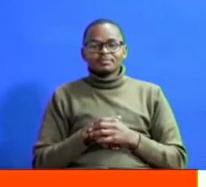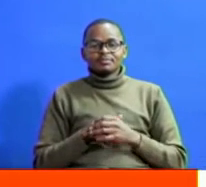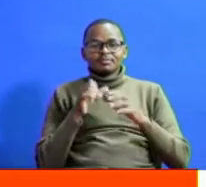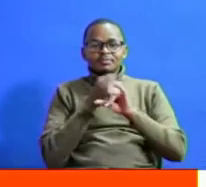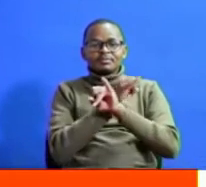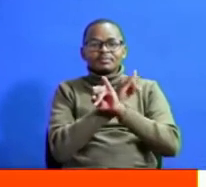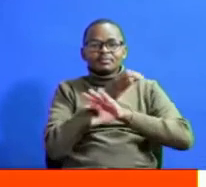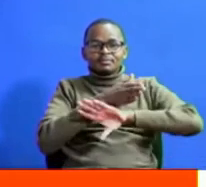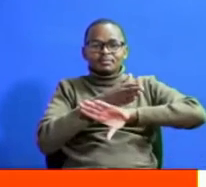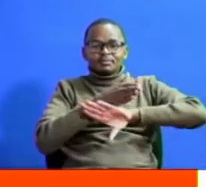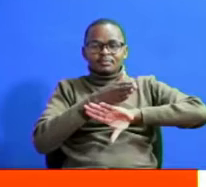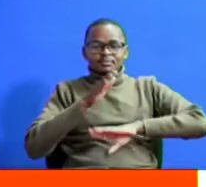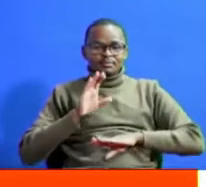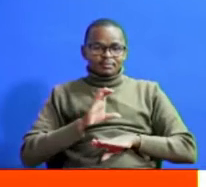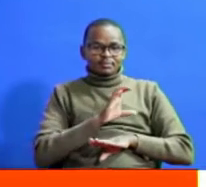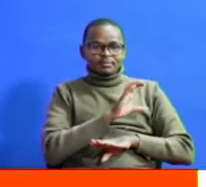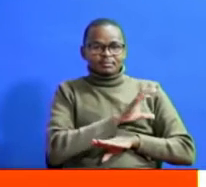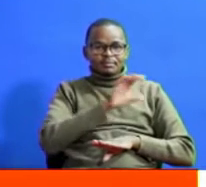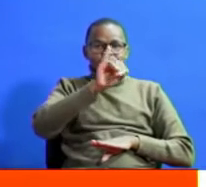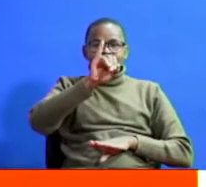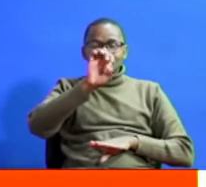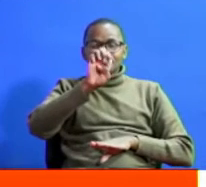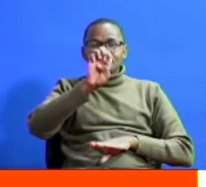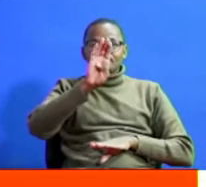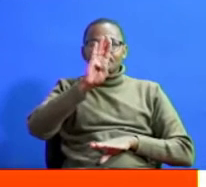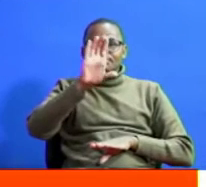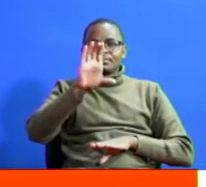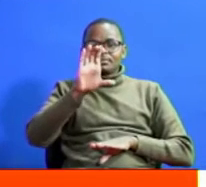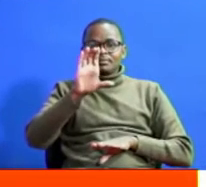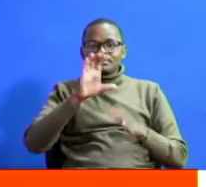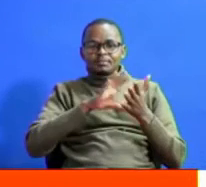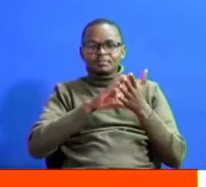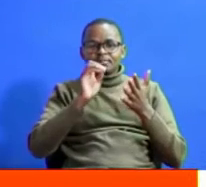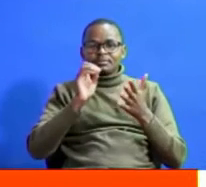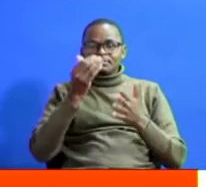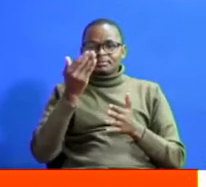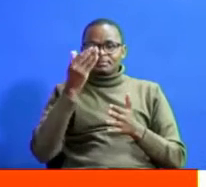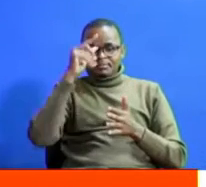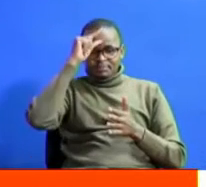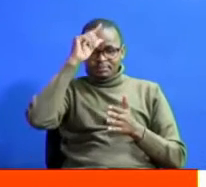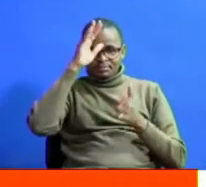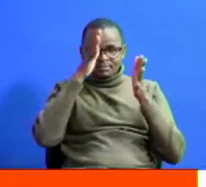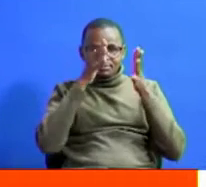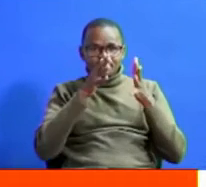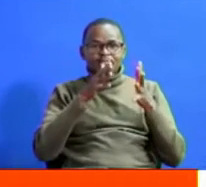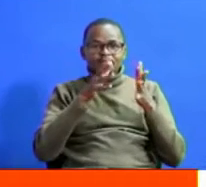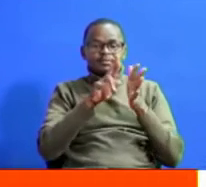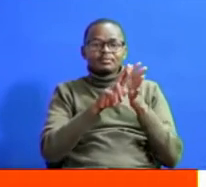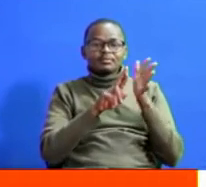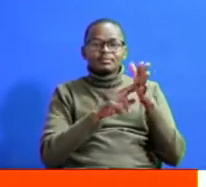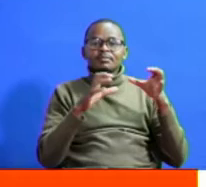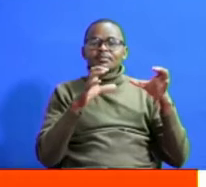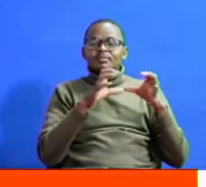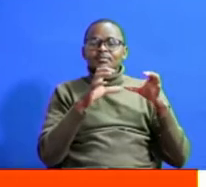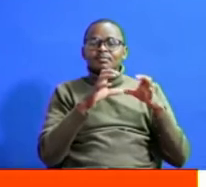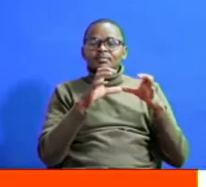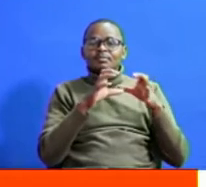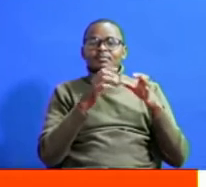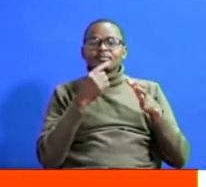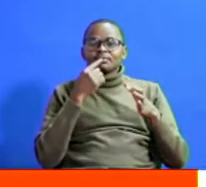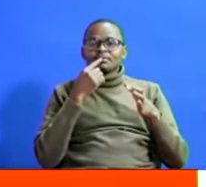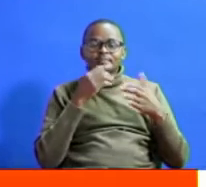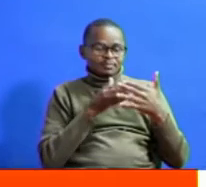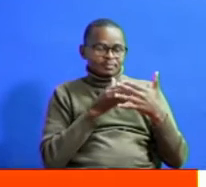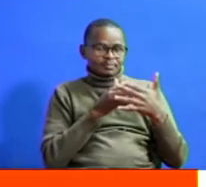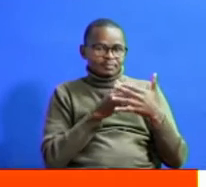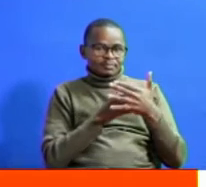Independent Electoral and Boundaries Commission, IEBC, has revoked former Nairobi Governor Mike Sonko's registration certificate, putting a halt on